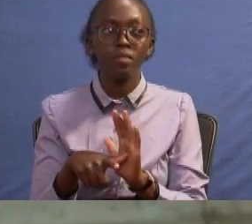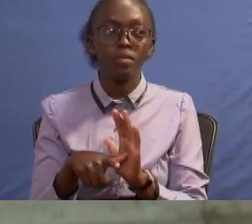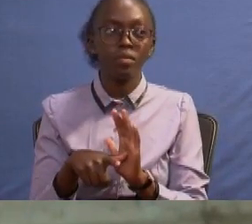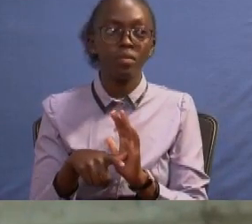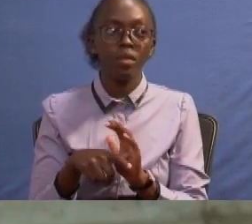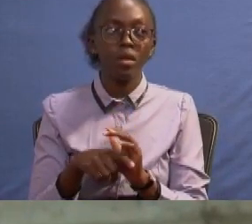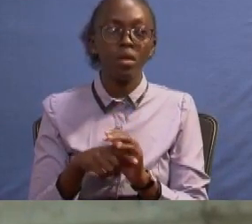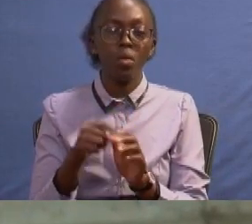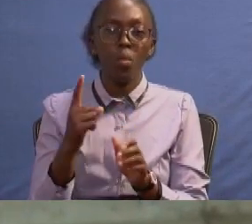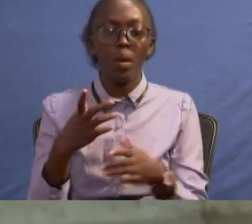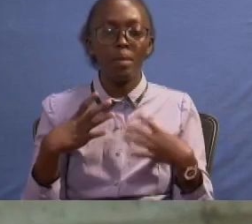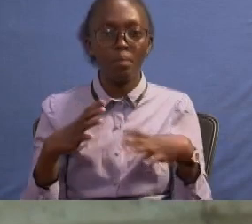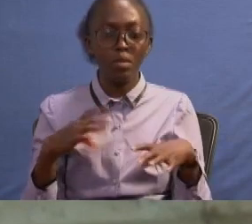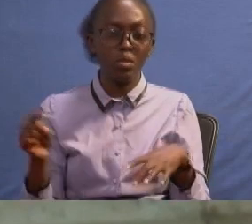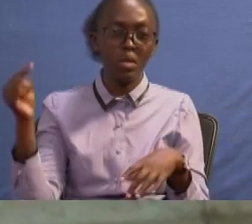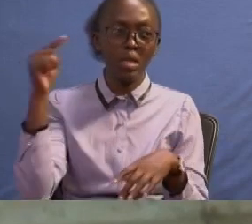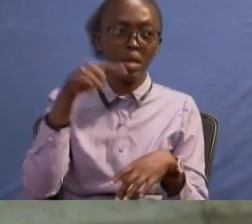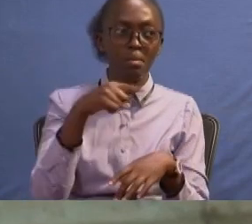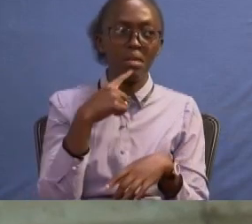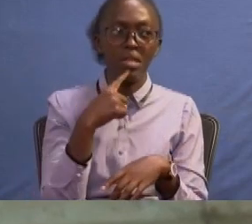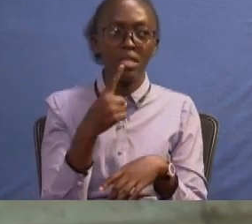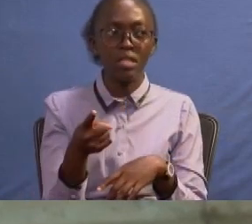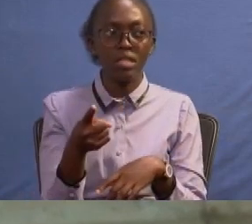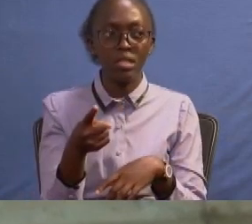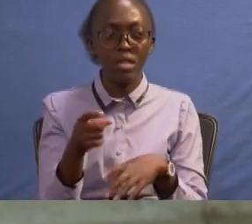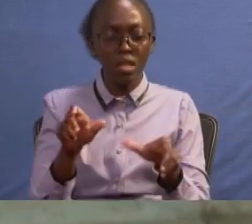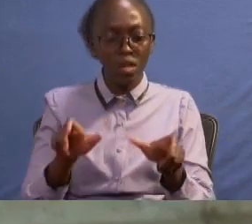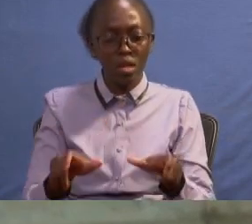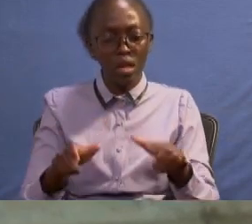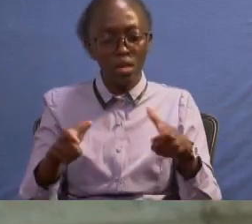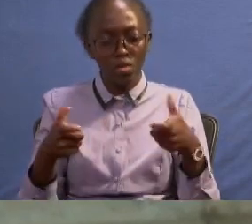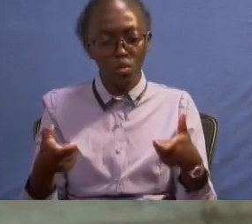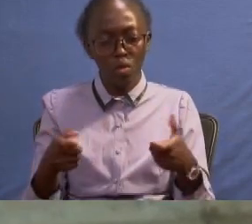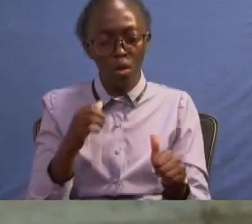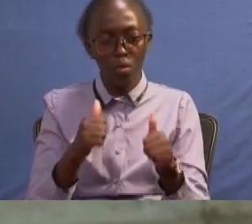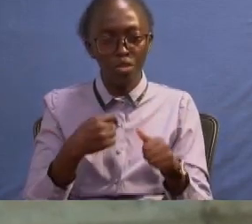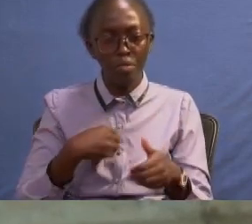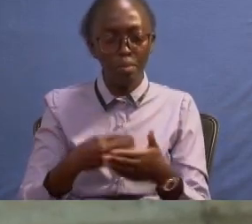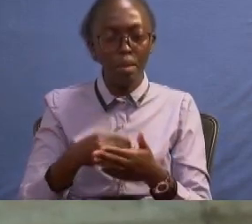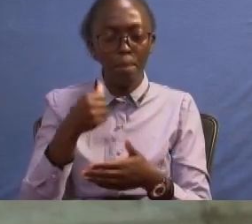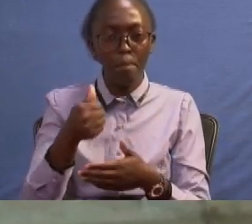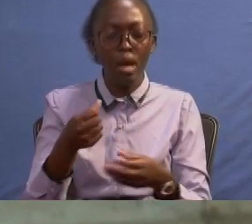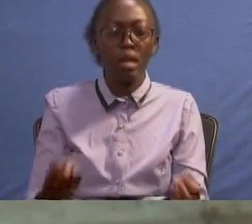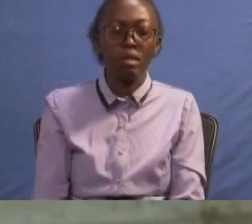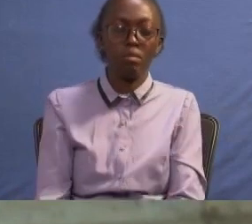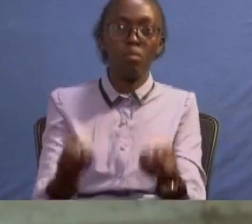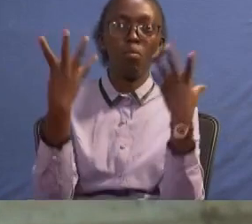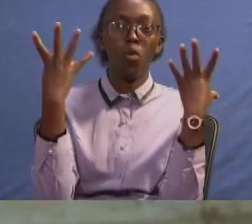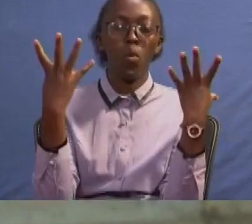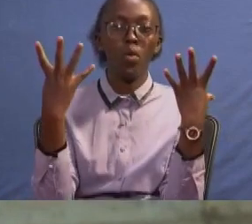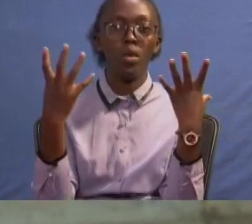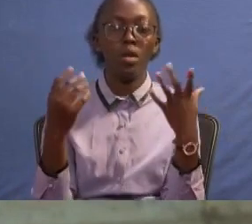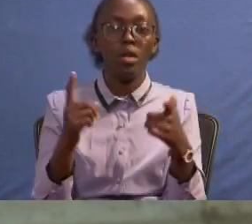somebody comes to inform me that the gas I had bought for my mom had exploded, and